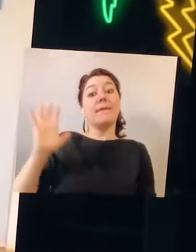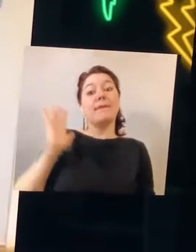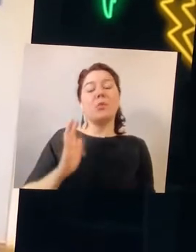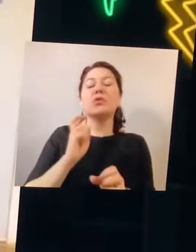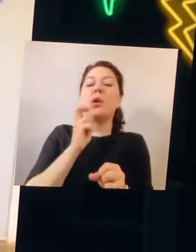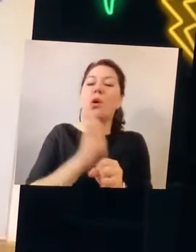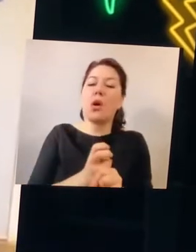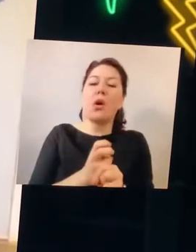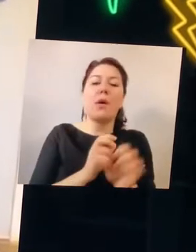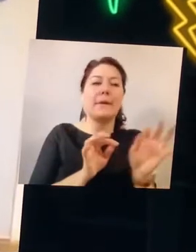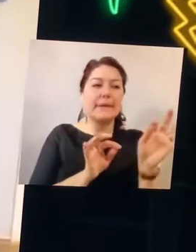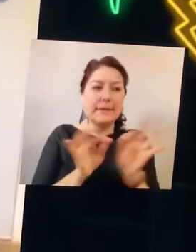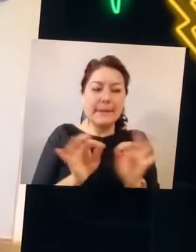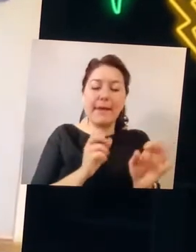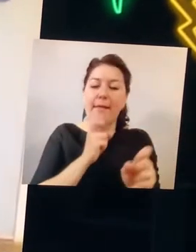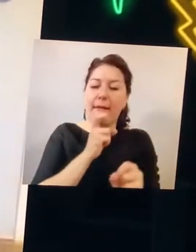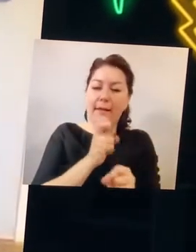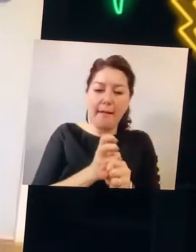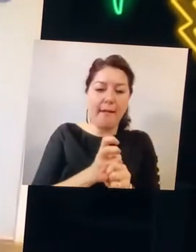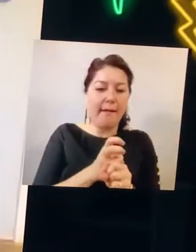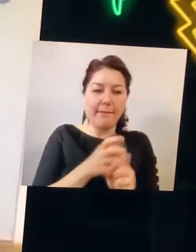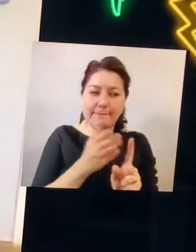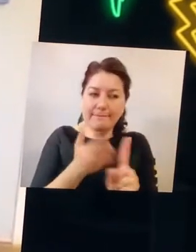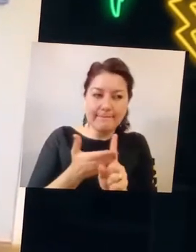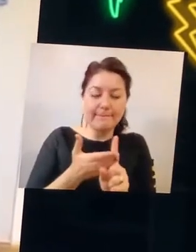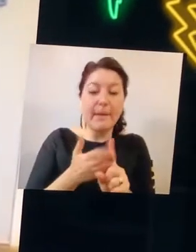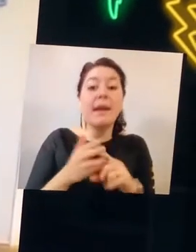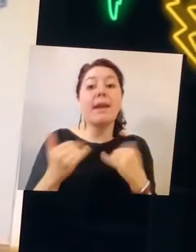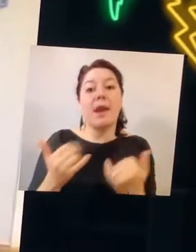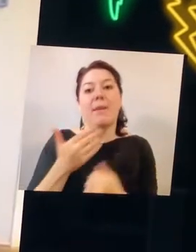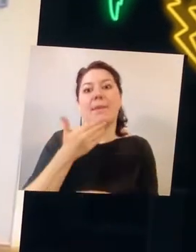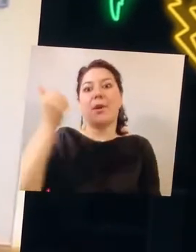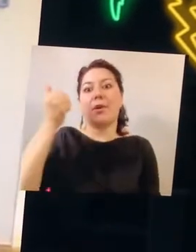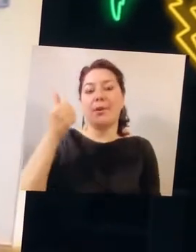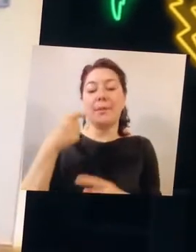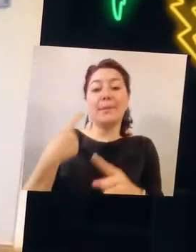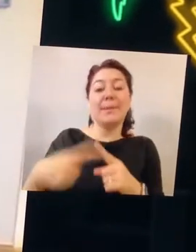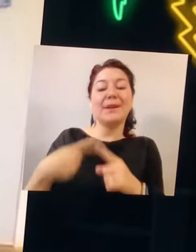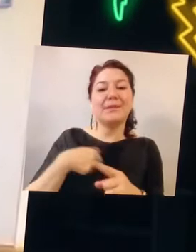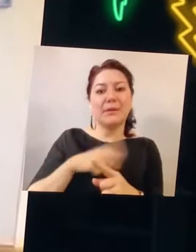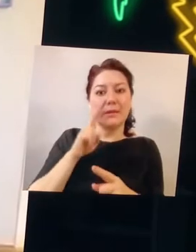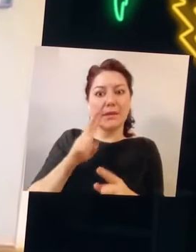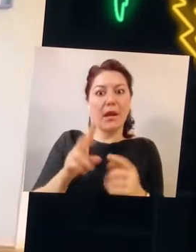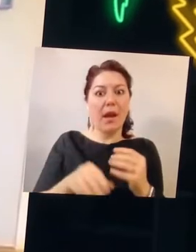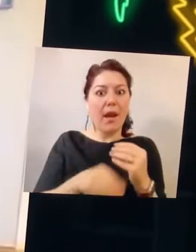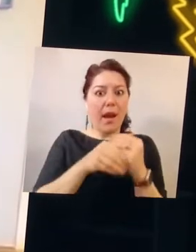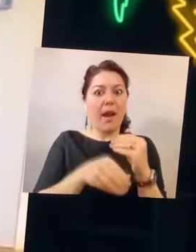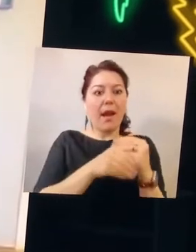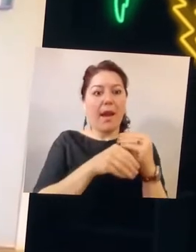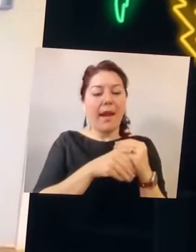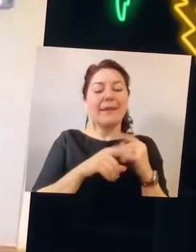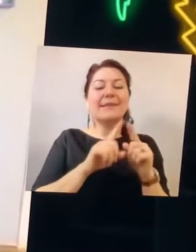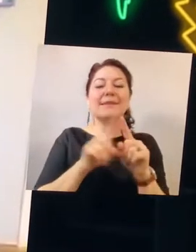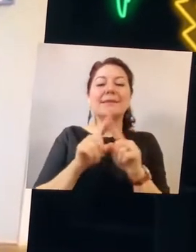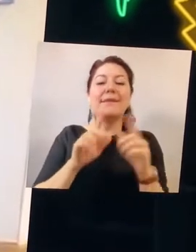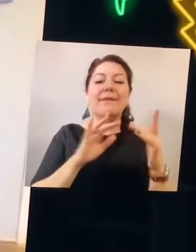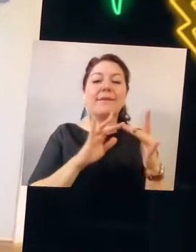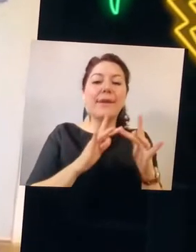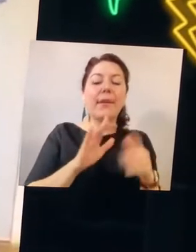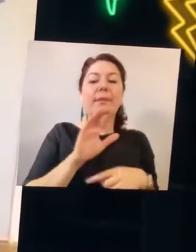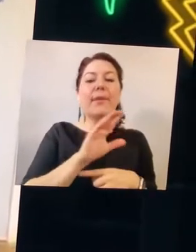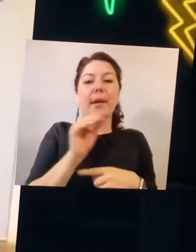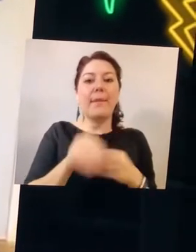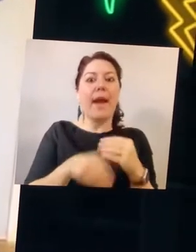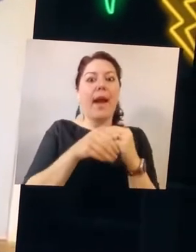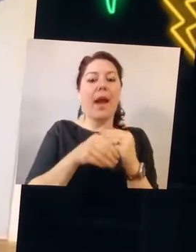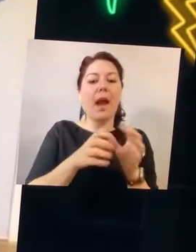better now. And we've seen the advent of Latino divisions in different networks and different media platforms, which